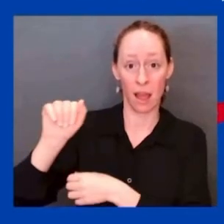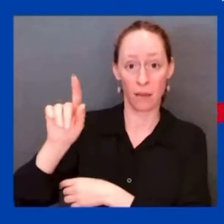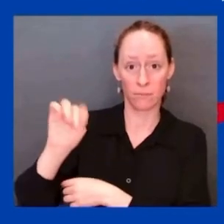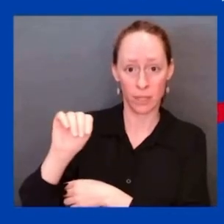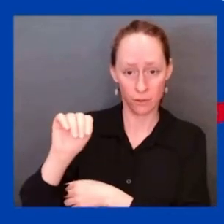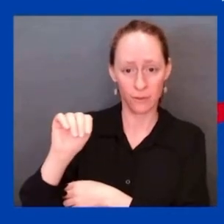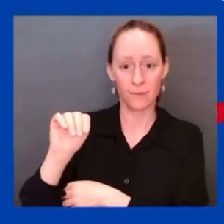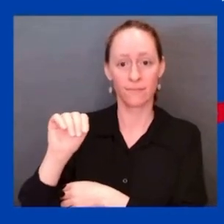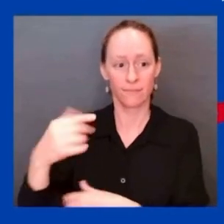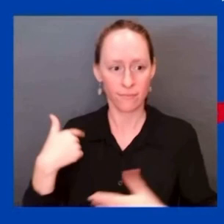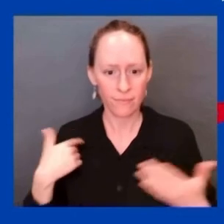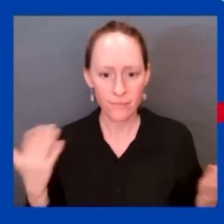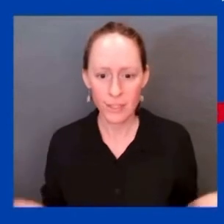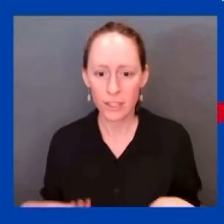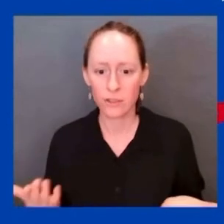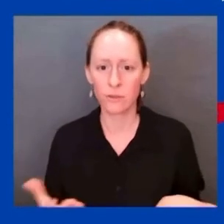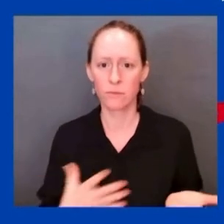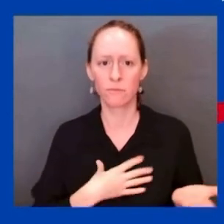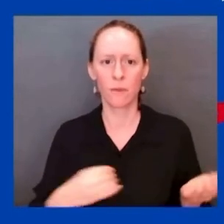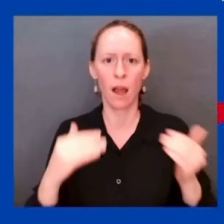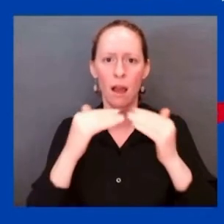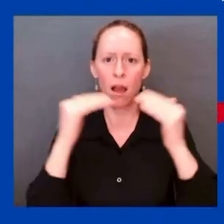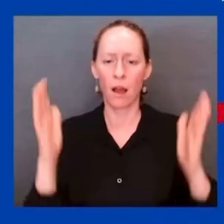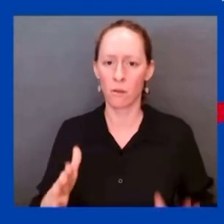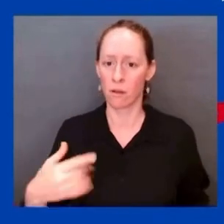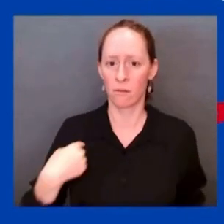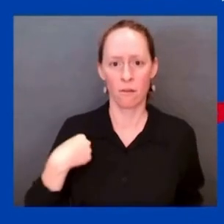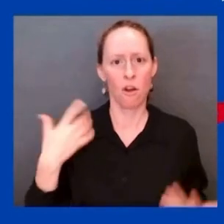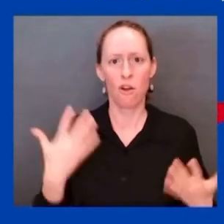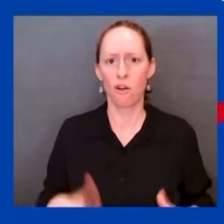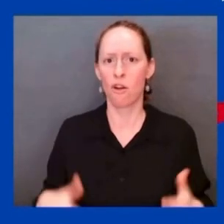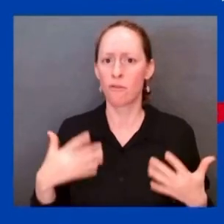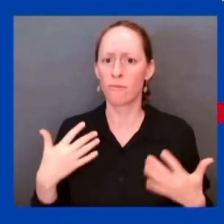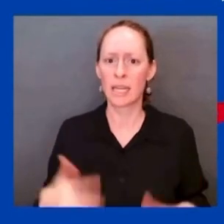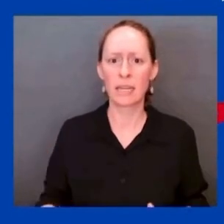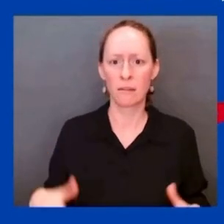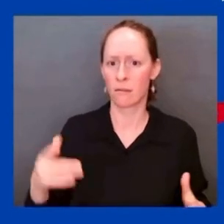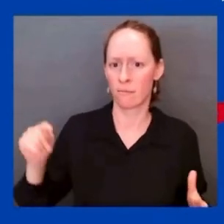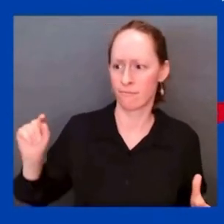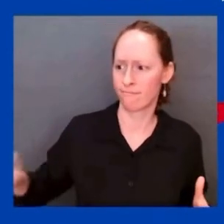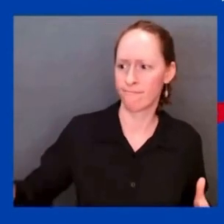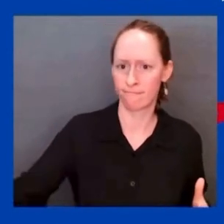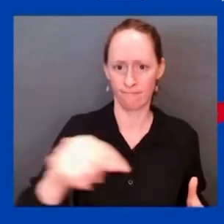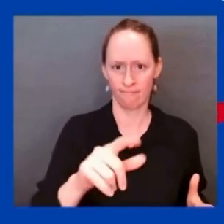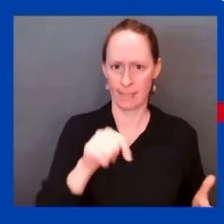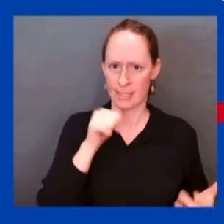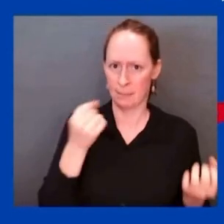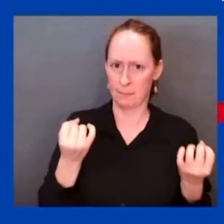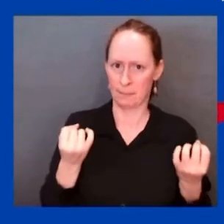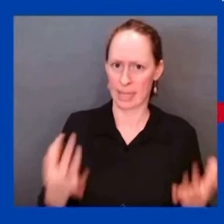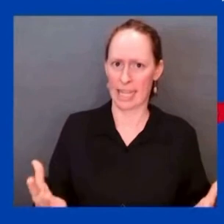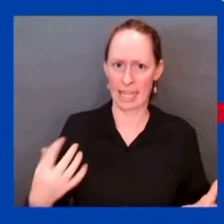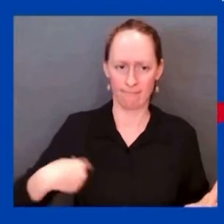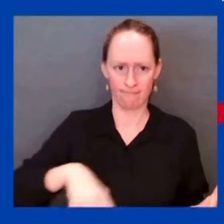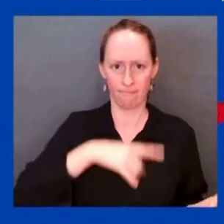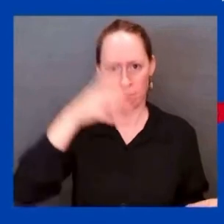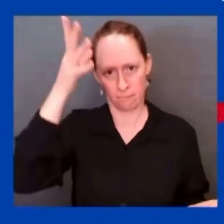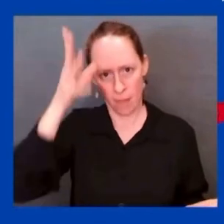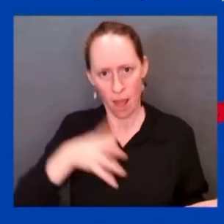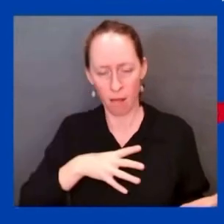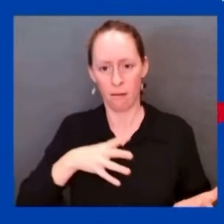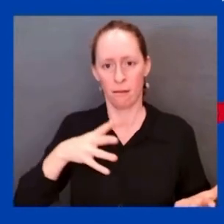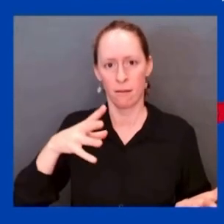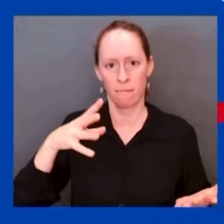session with Vice President Kamala Harris to speak on the educator shortage and lack of educators of color. Being able to